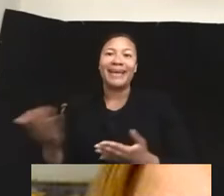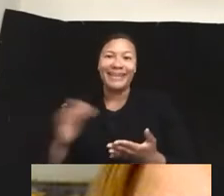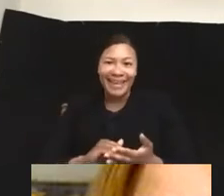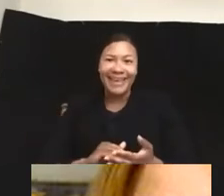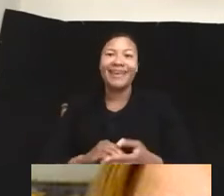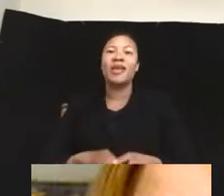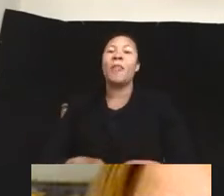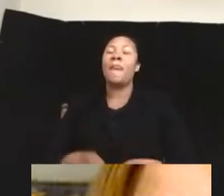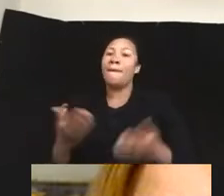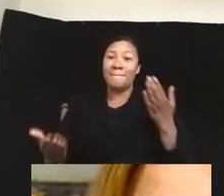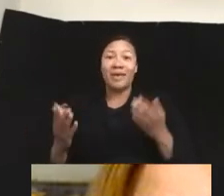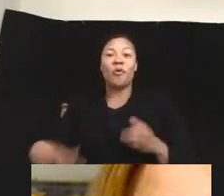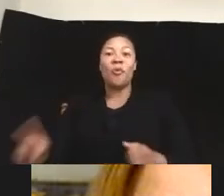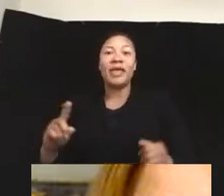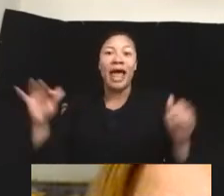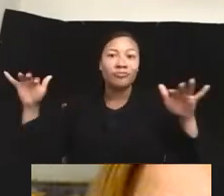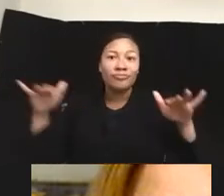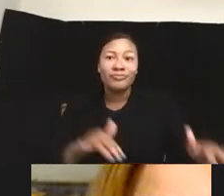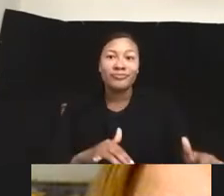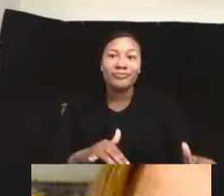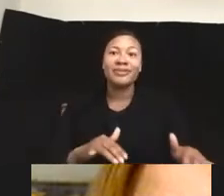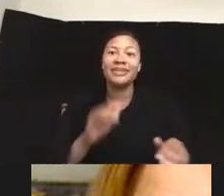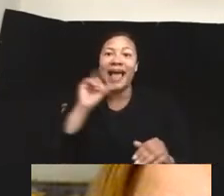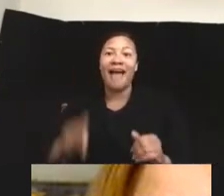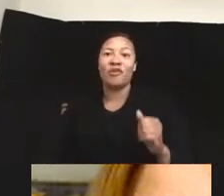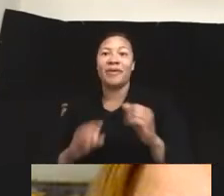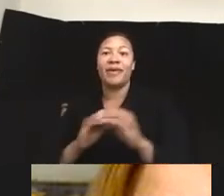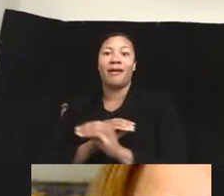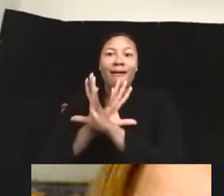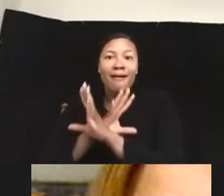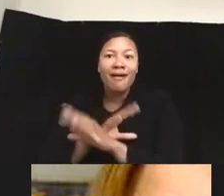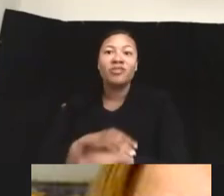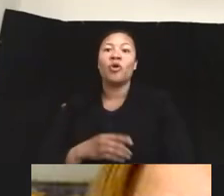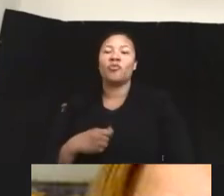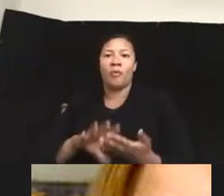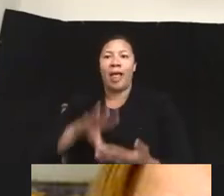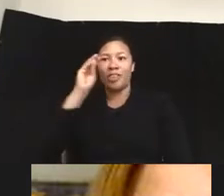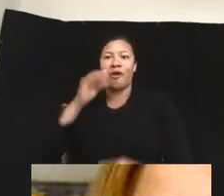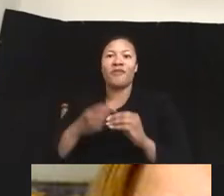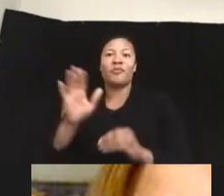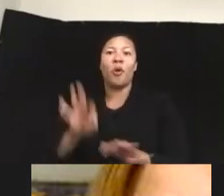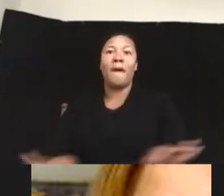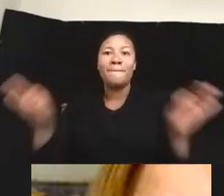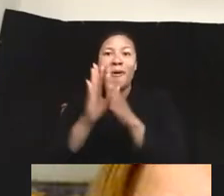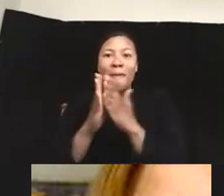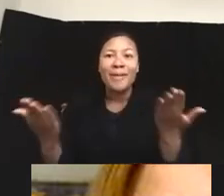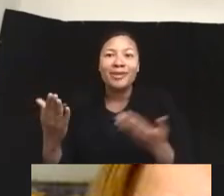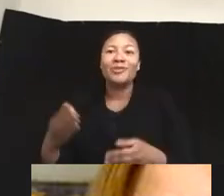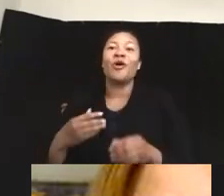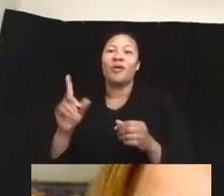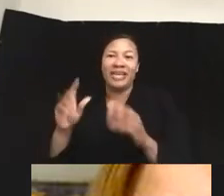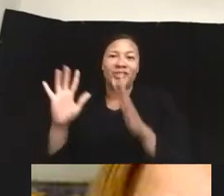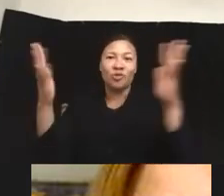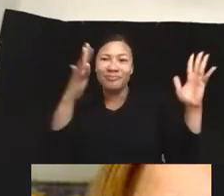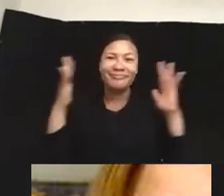celebrate this book and keep applying and learning from it. So many important wisdoms and insights. So join us all in applauding